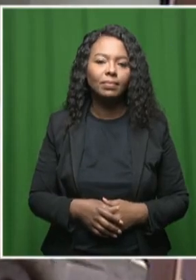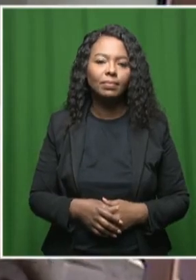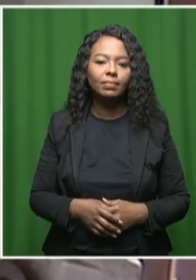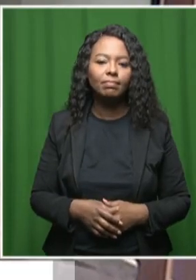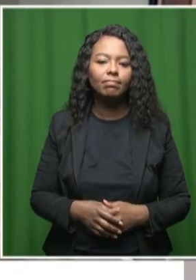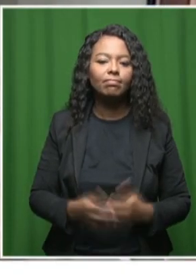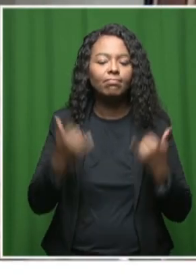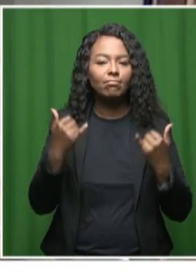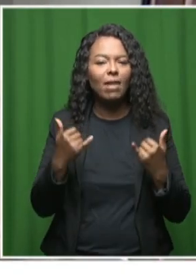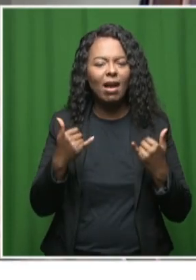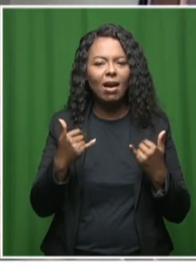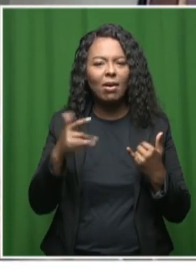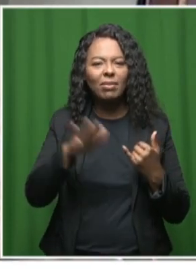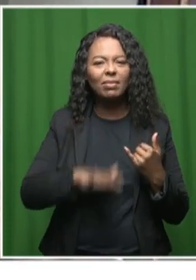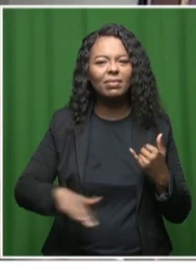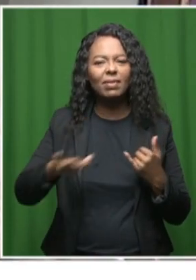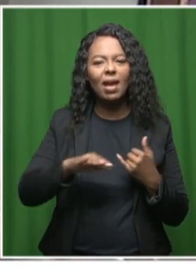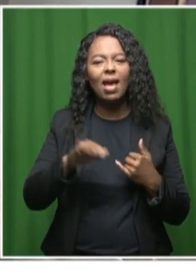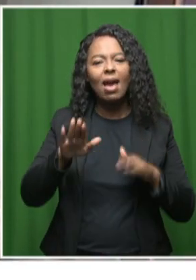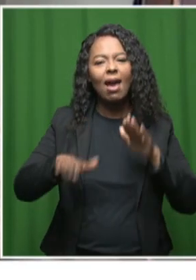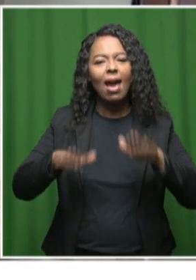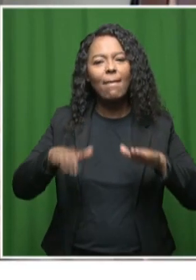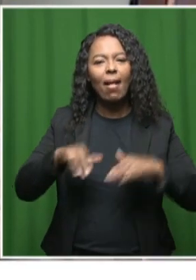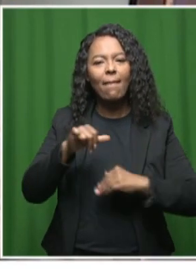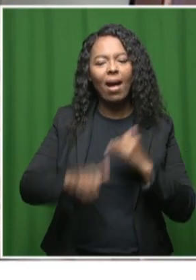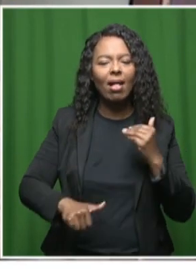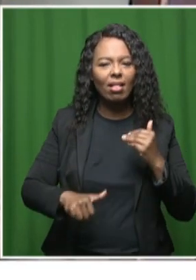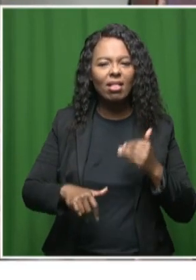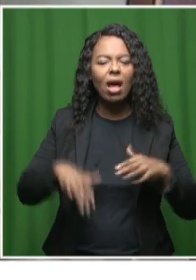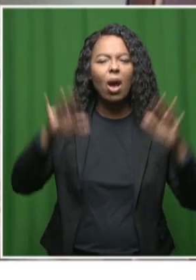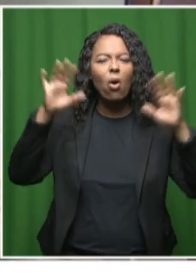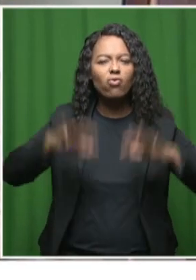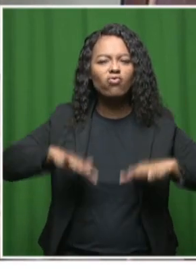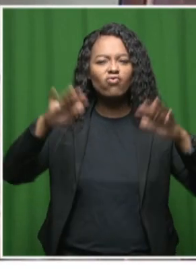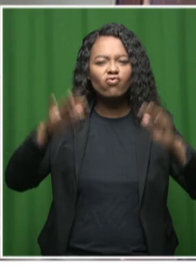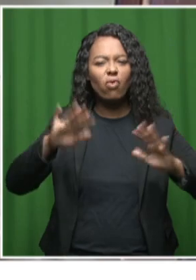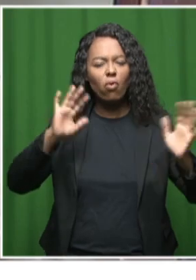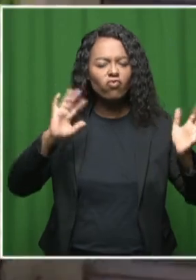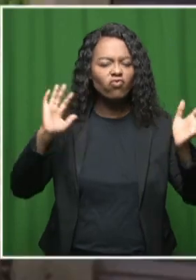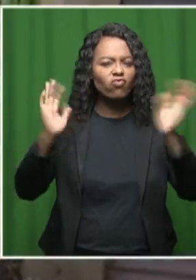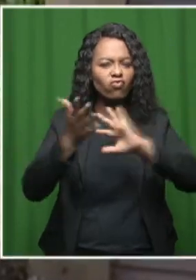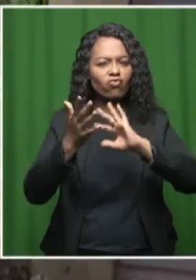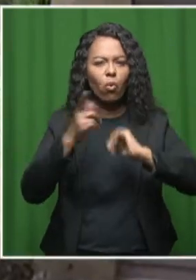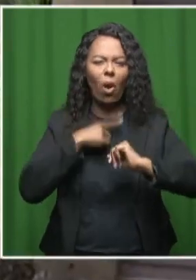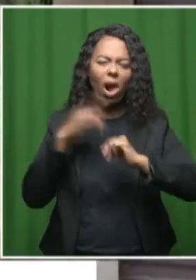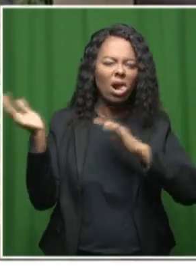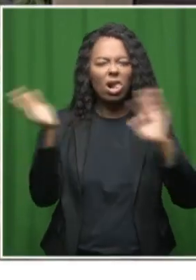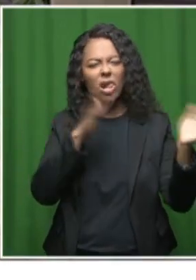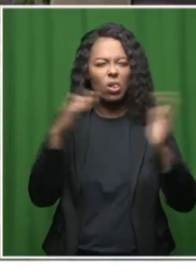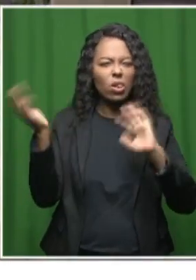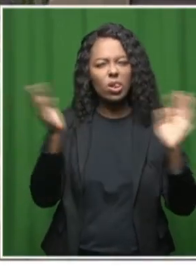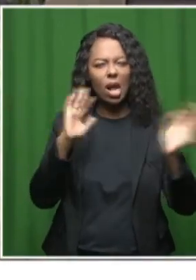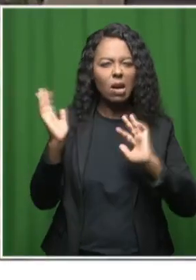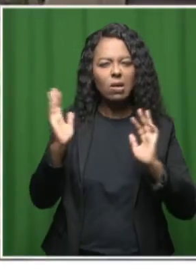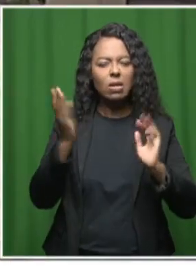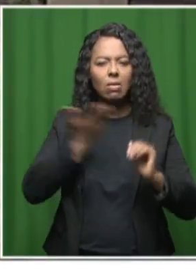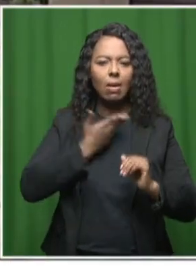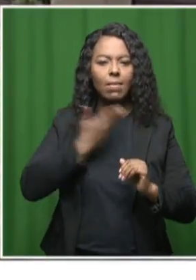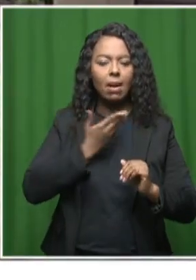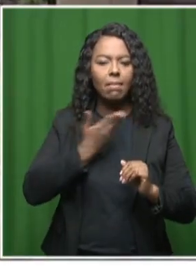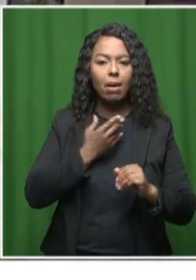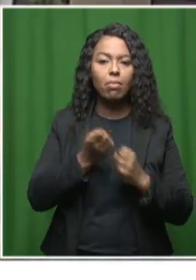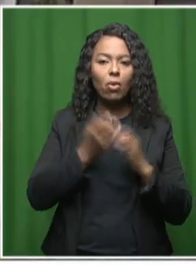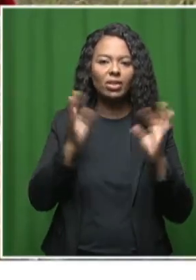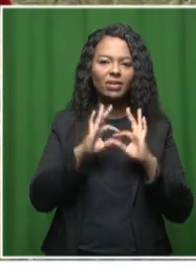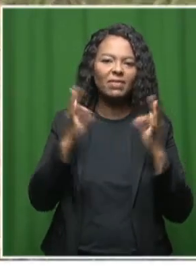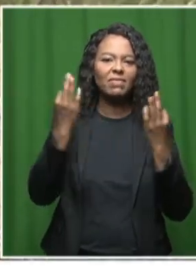homes were washed away in what can be described as one of the most devastating natural disasters in the province. Scores of lives were lost,